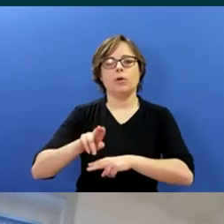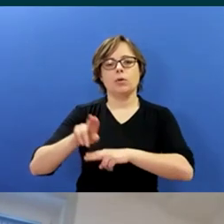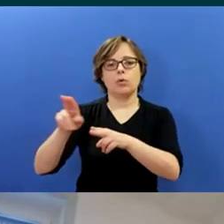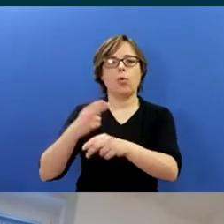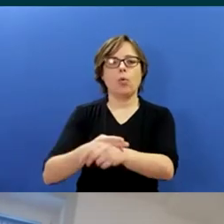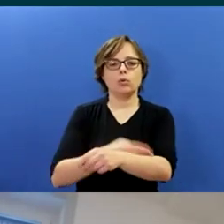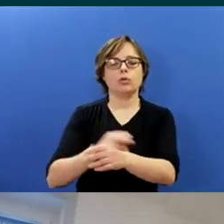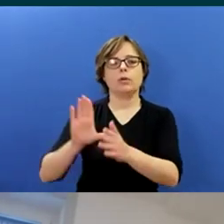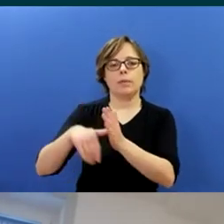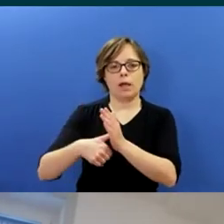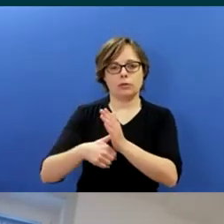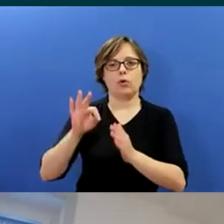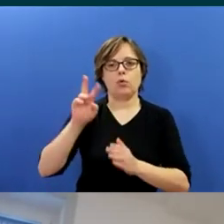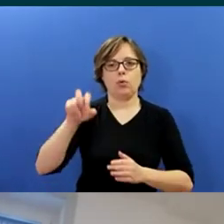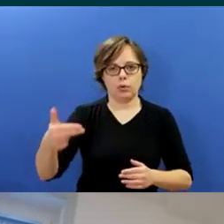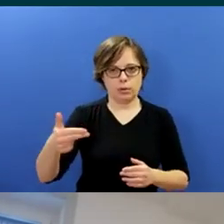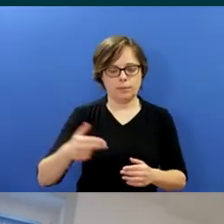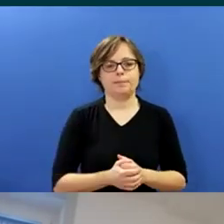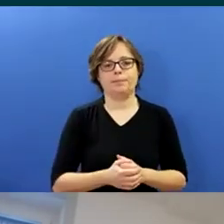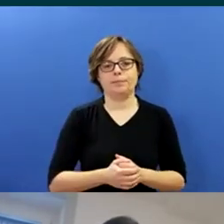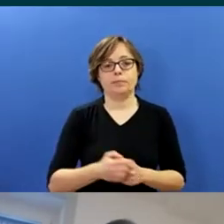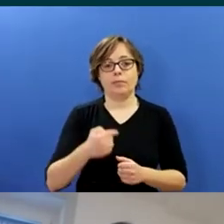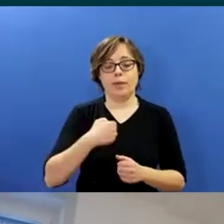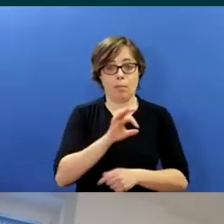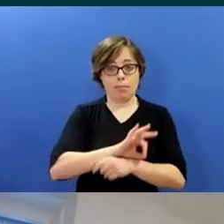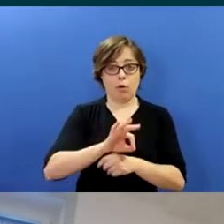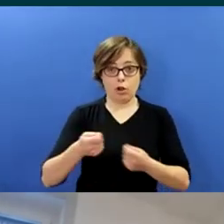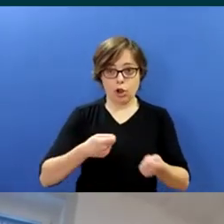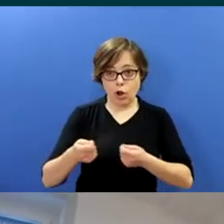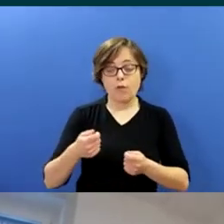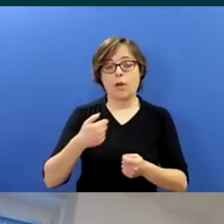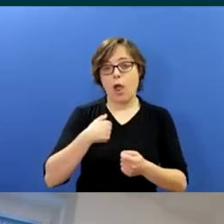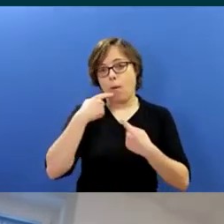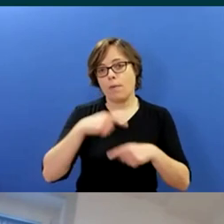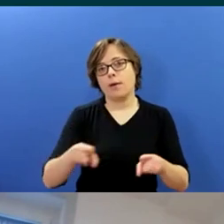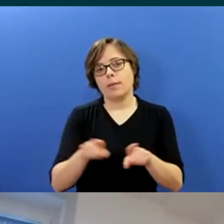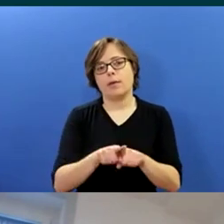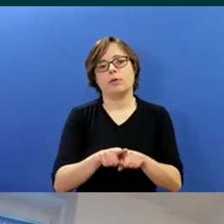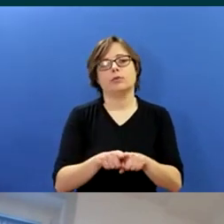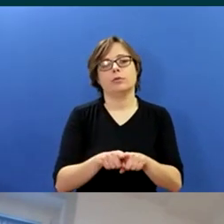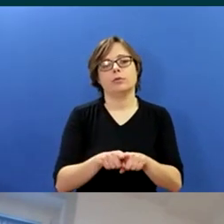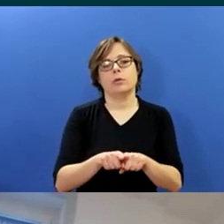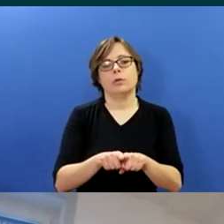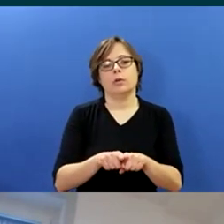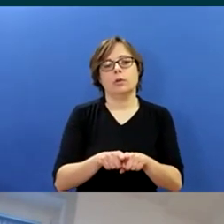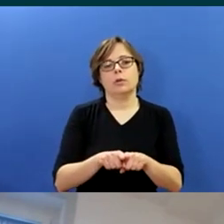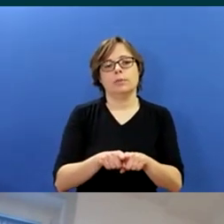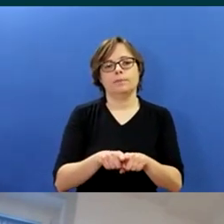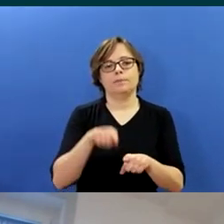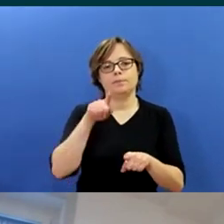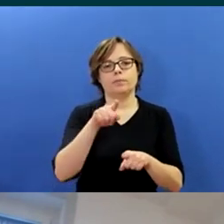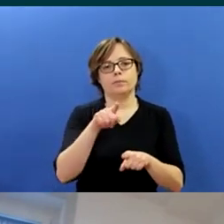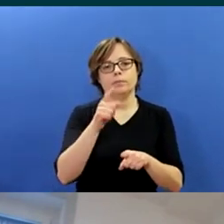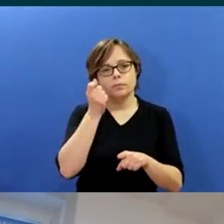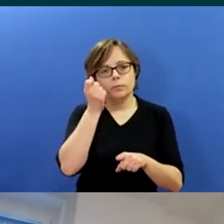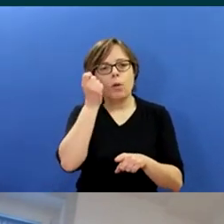of Thun. And as a project manager, I'm responsible also for the Climate Idea of Thun. So